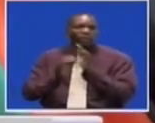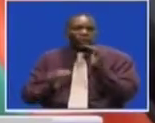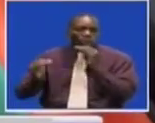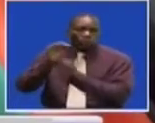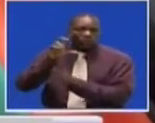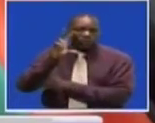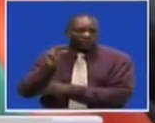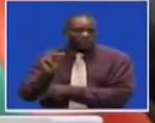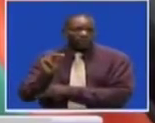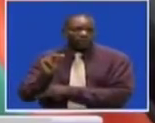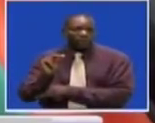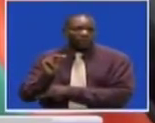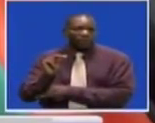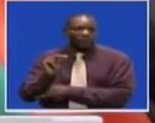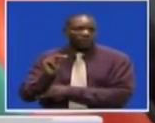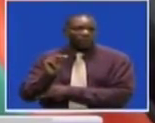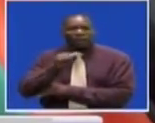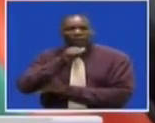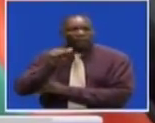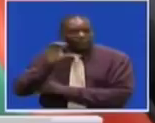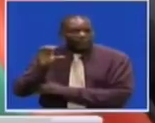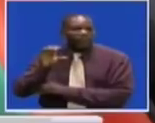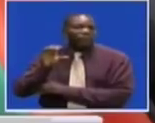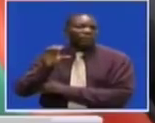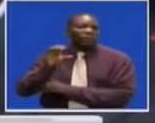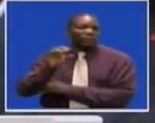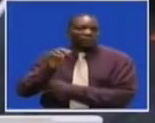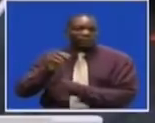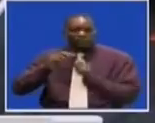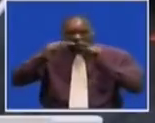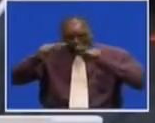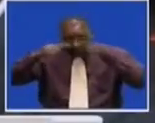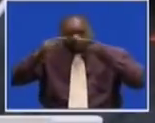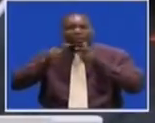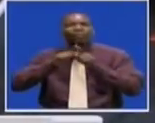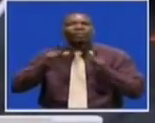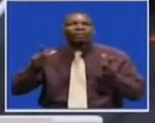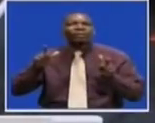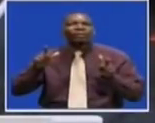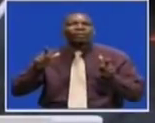already in the agriculture sector. That's a huge success, as it were. We also got